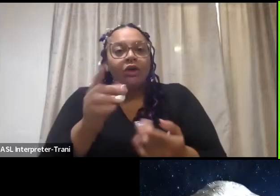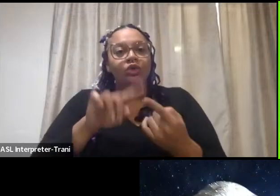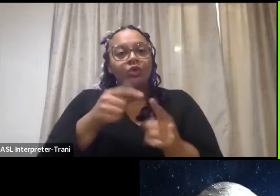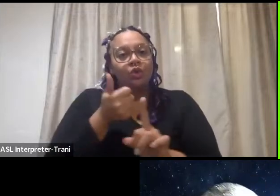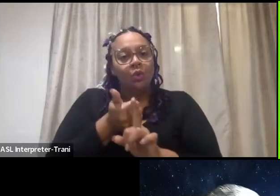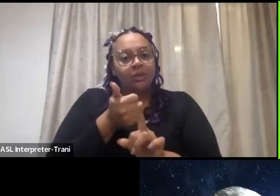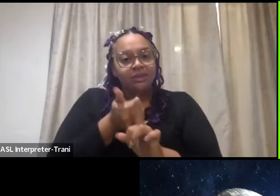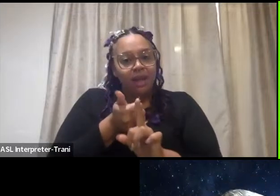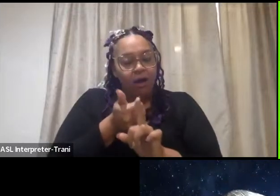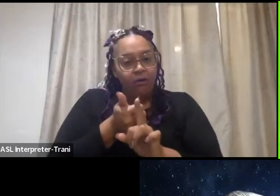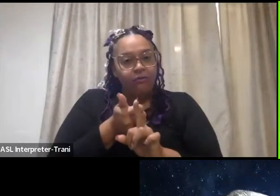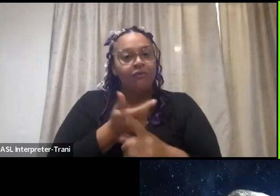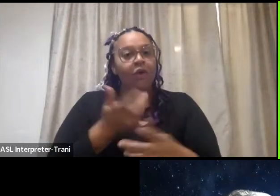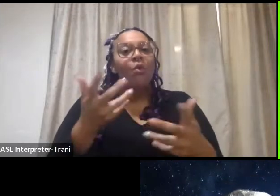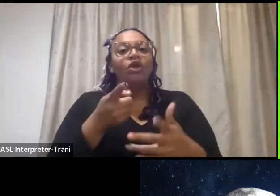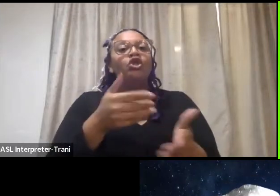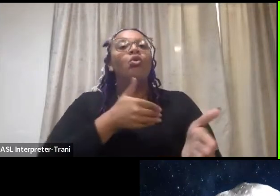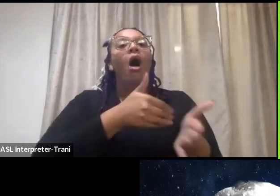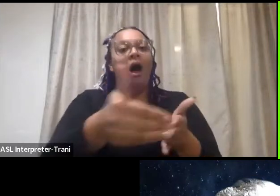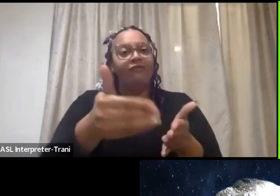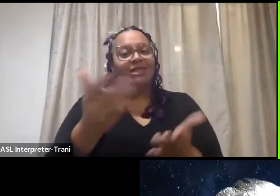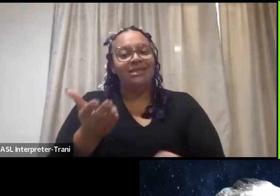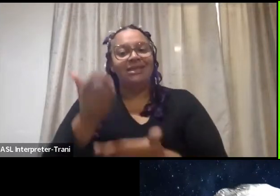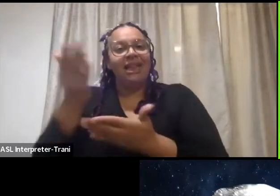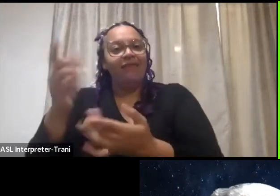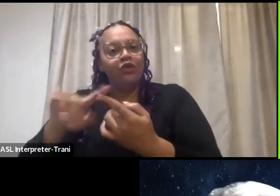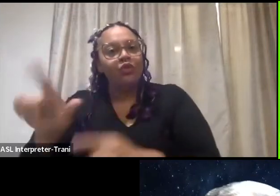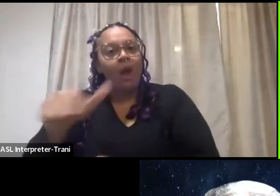you often deliver to others,